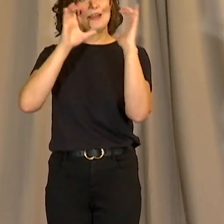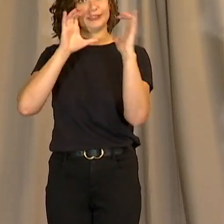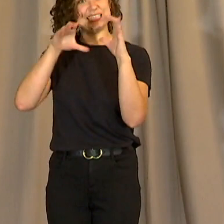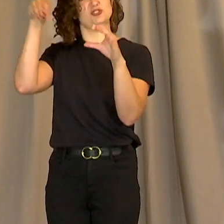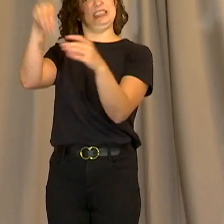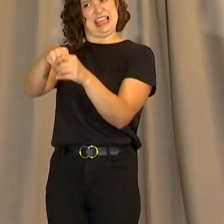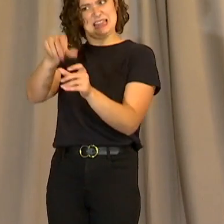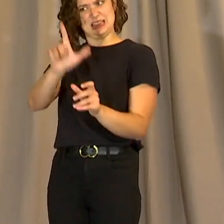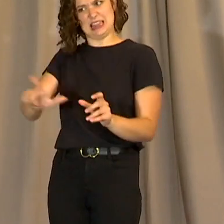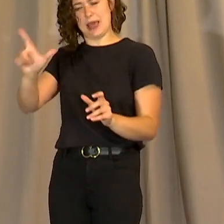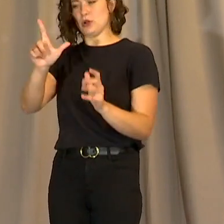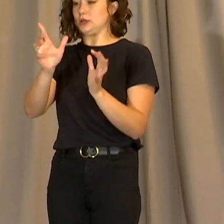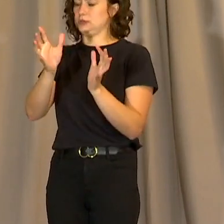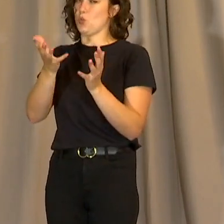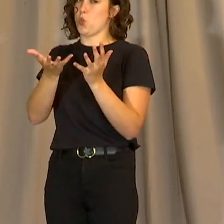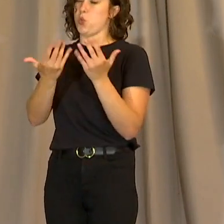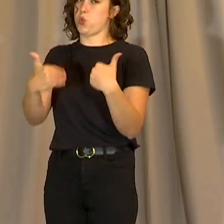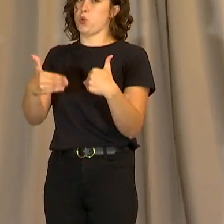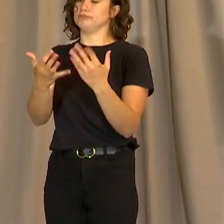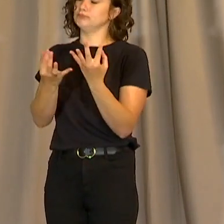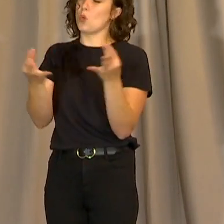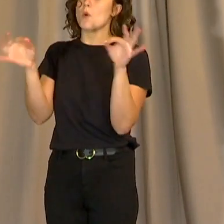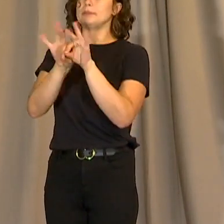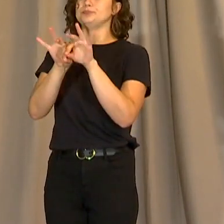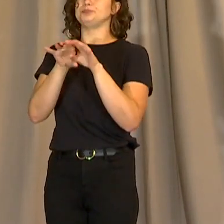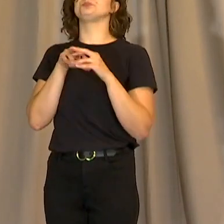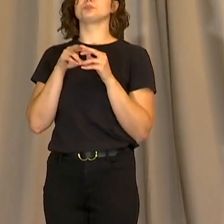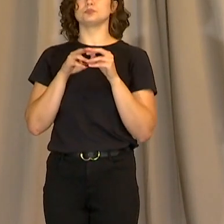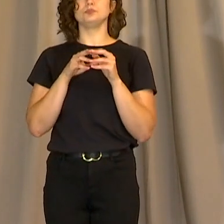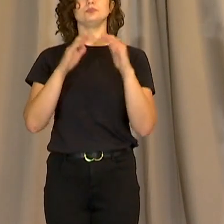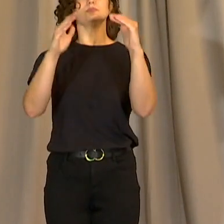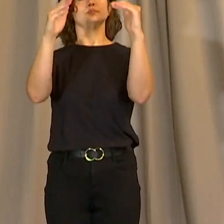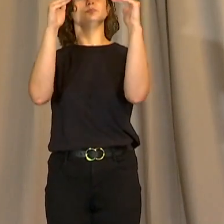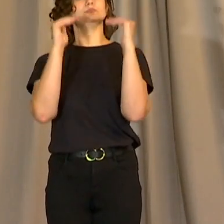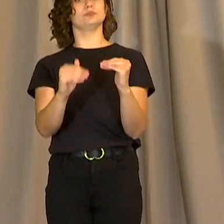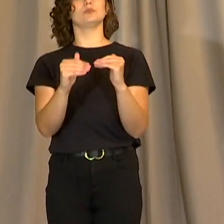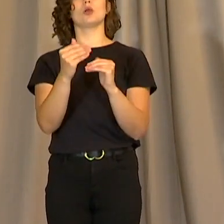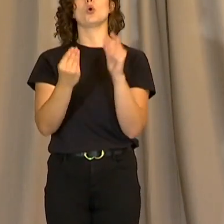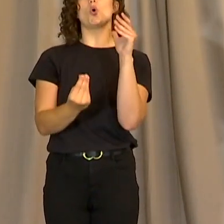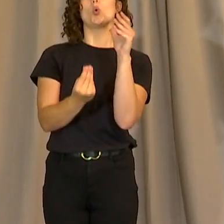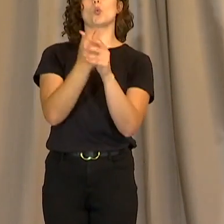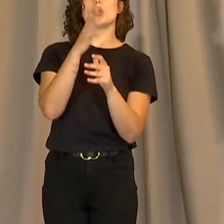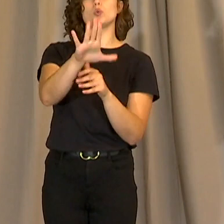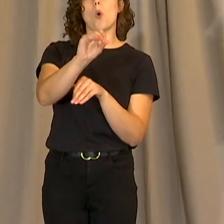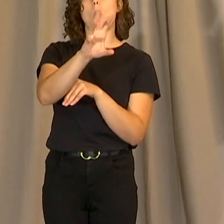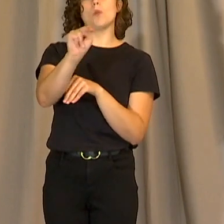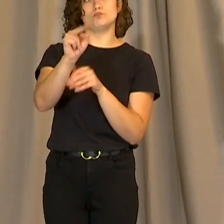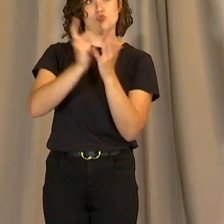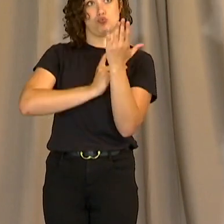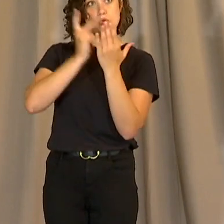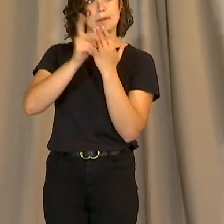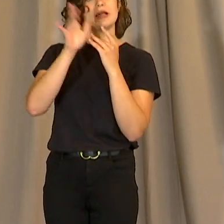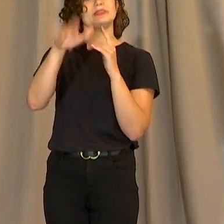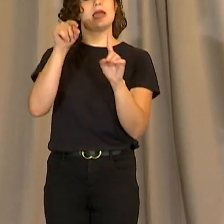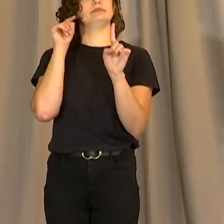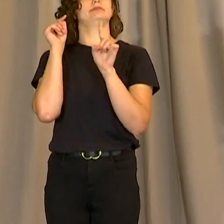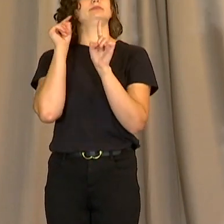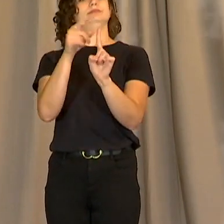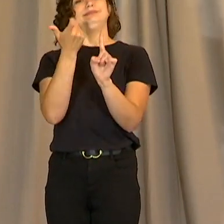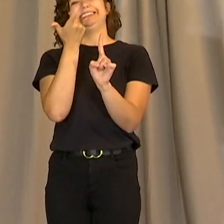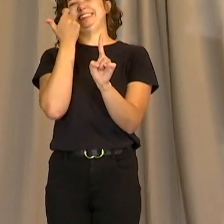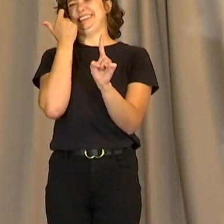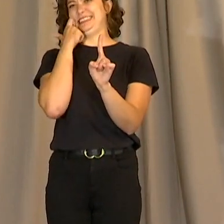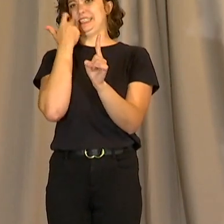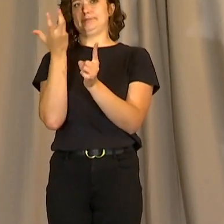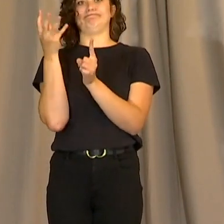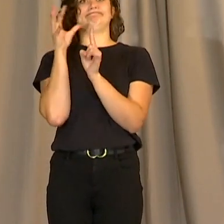libraries. Secondly, our Grow Your Own program really just has been highlighted in Washtenaw County. We have